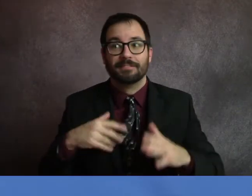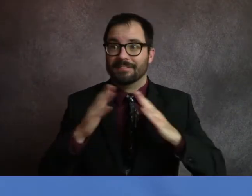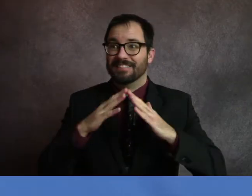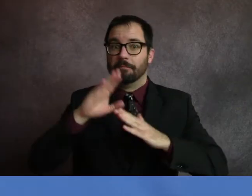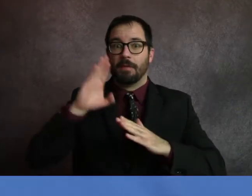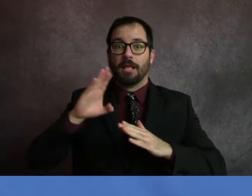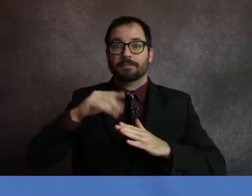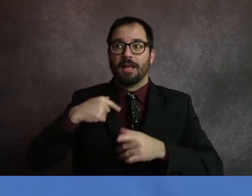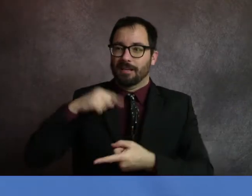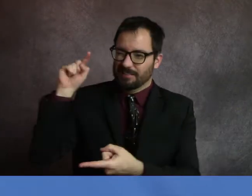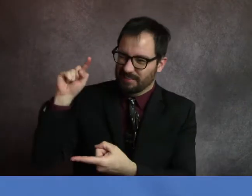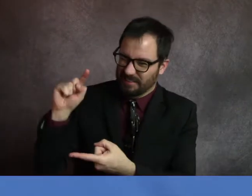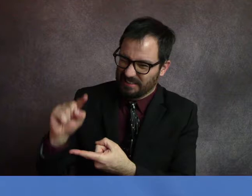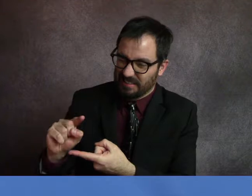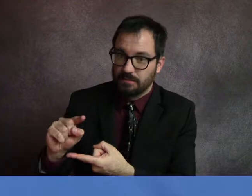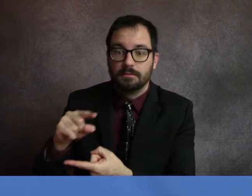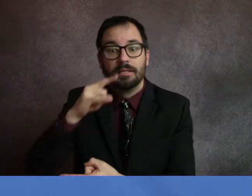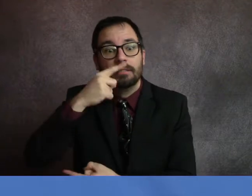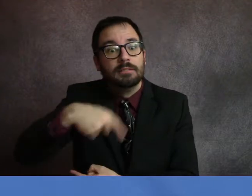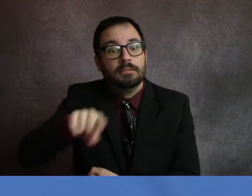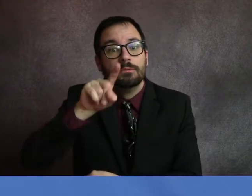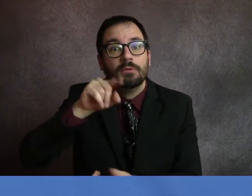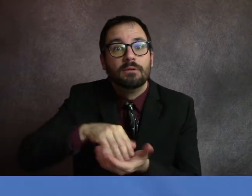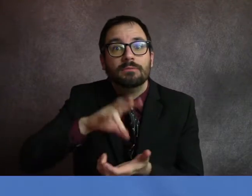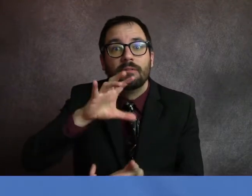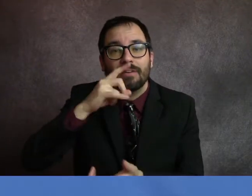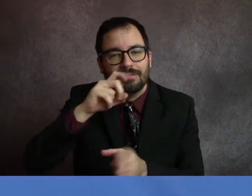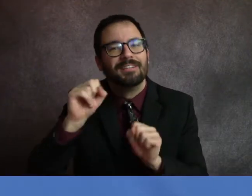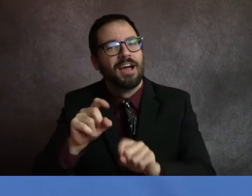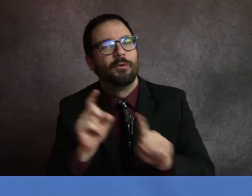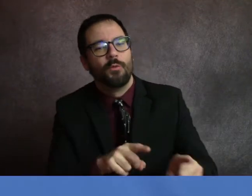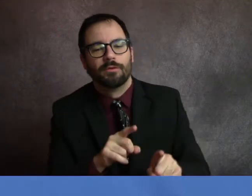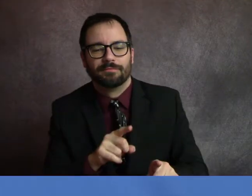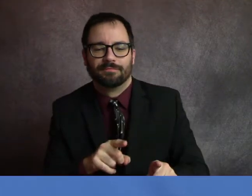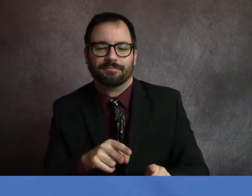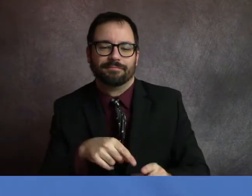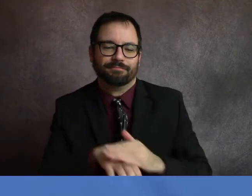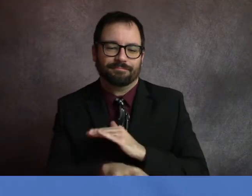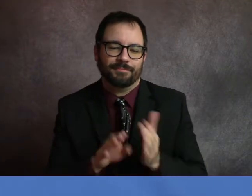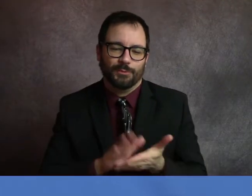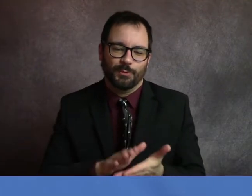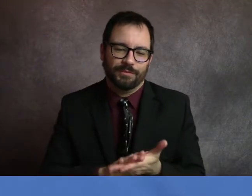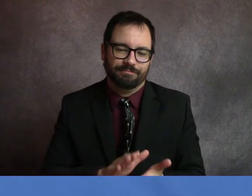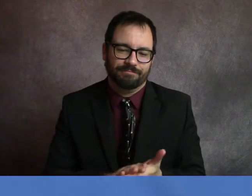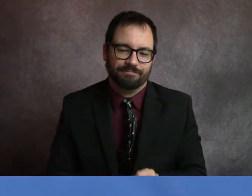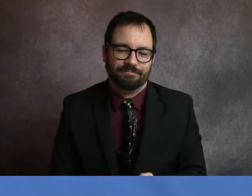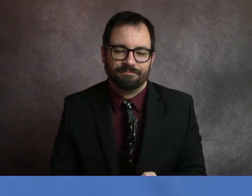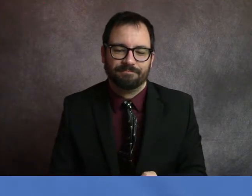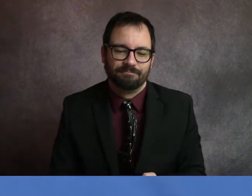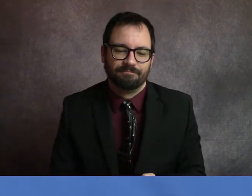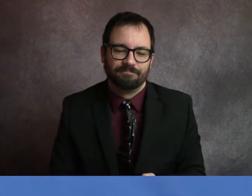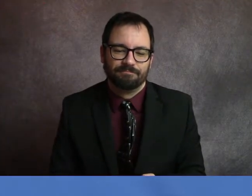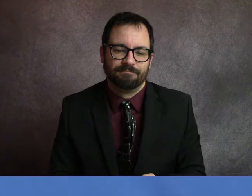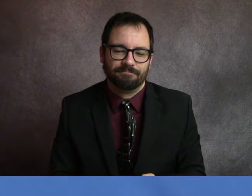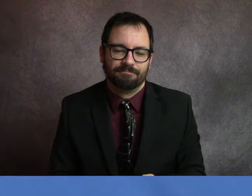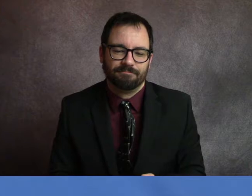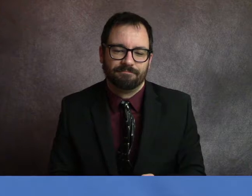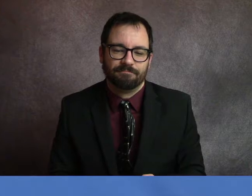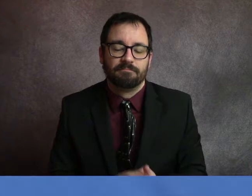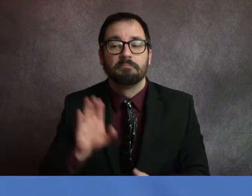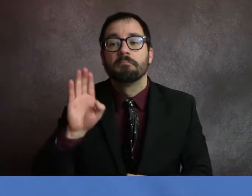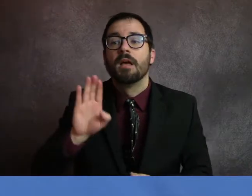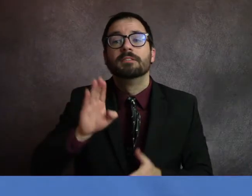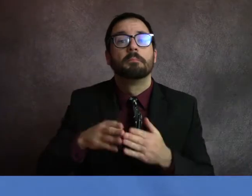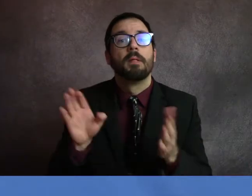we can prioritize education here in Boston. I want to be clear, the Boston Public School Department has the